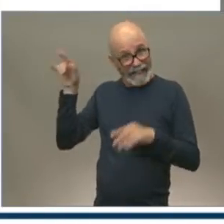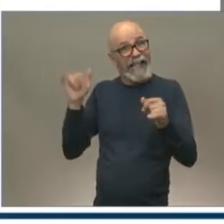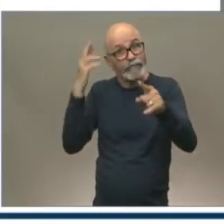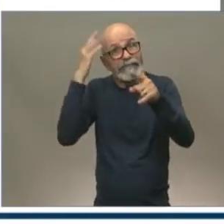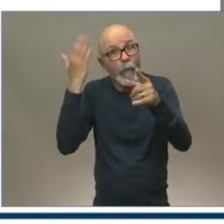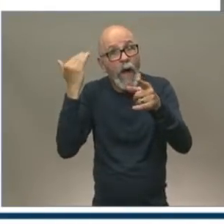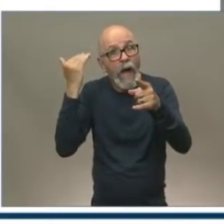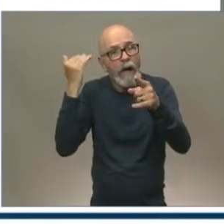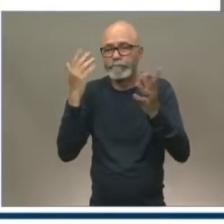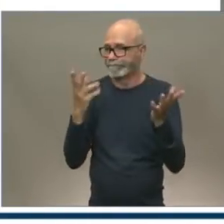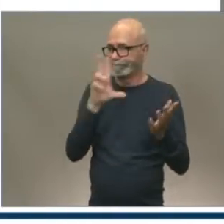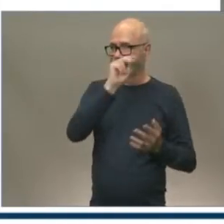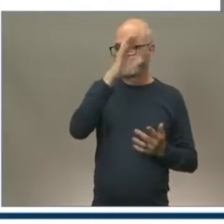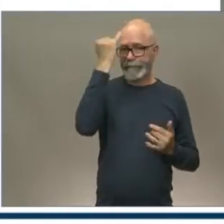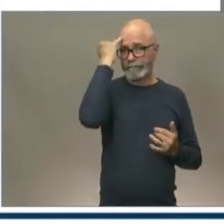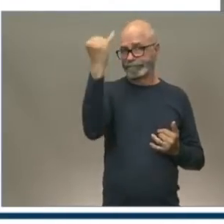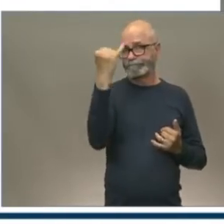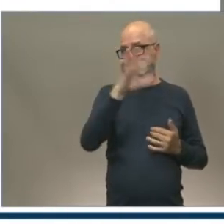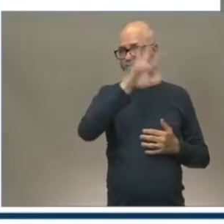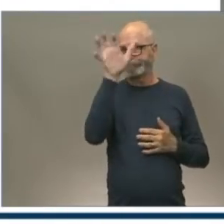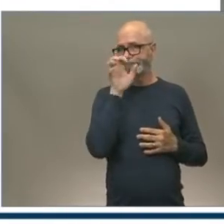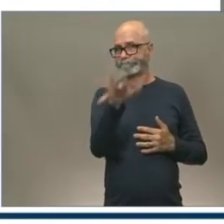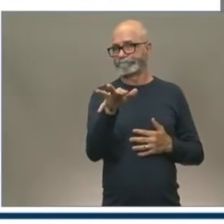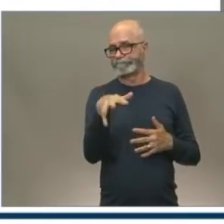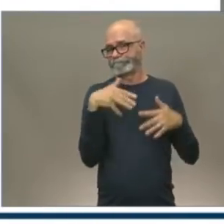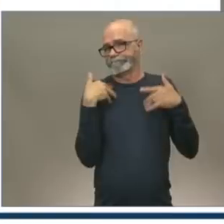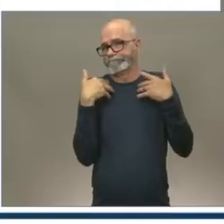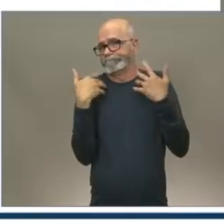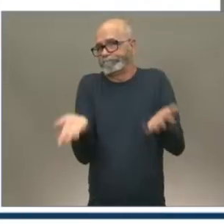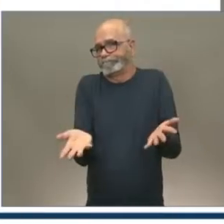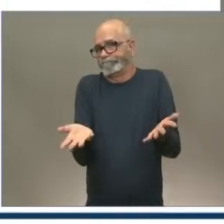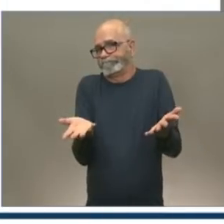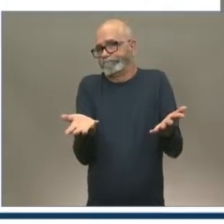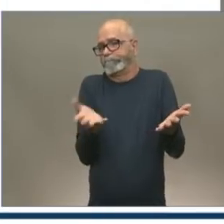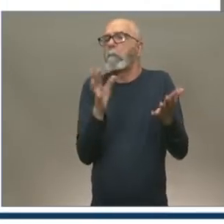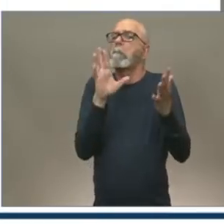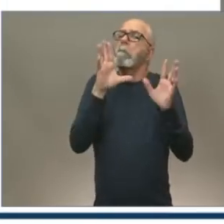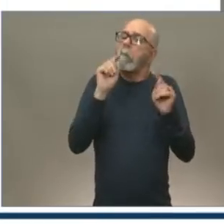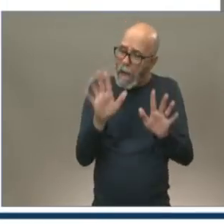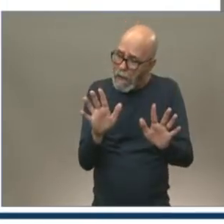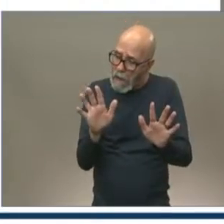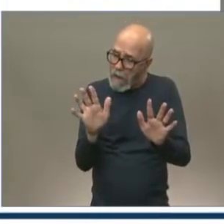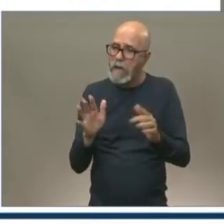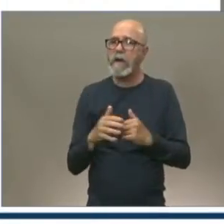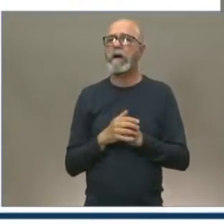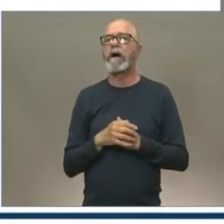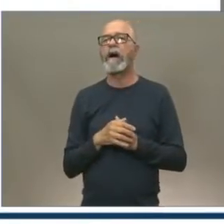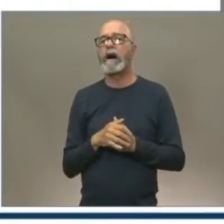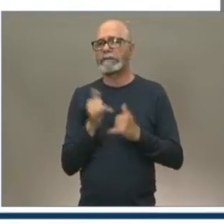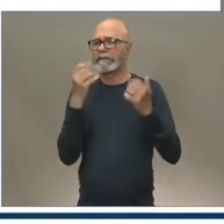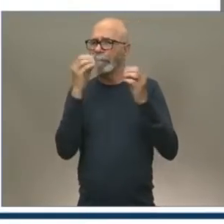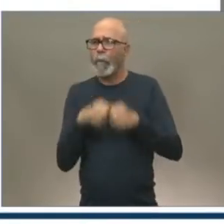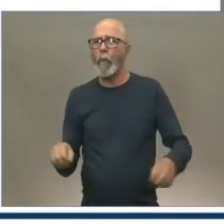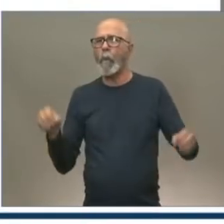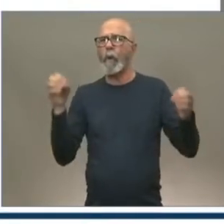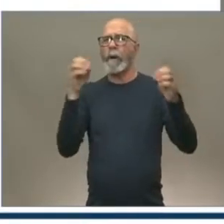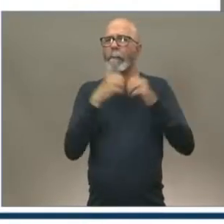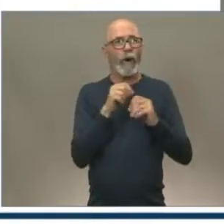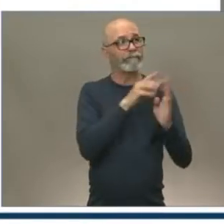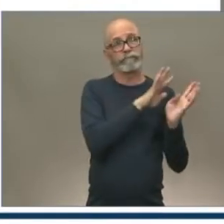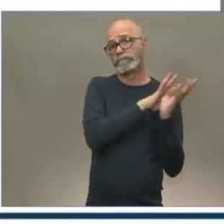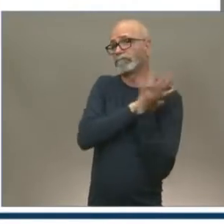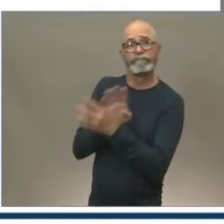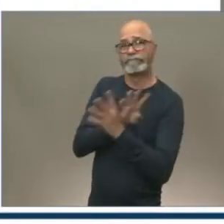are many reasons probably for leaving Ontario. But what we do know is that a significant increased volume, and because they're coming